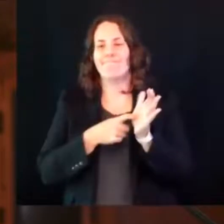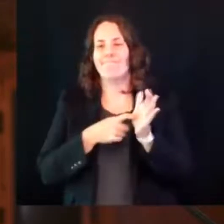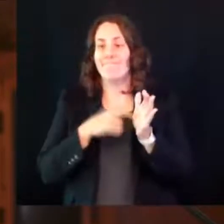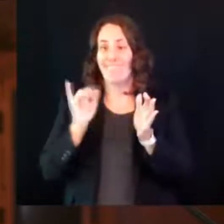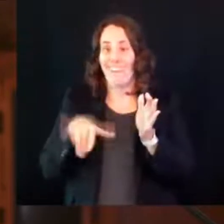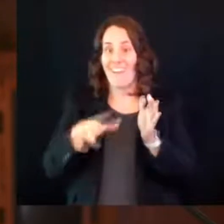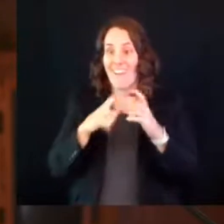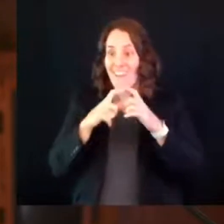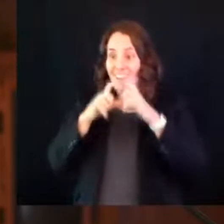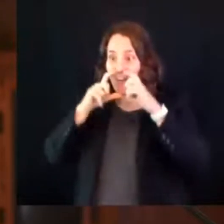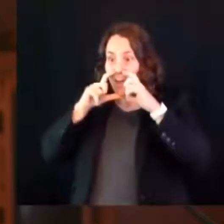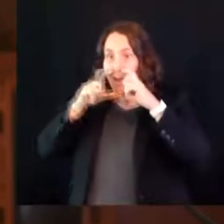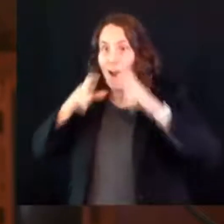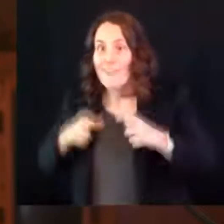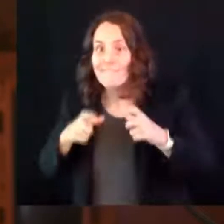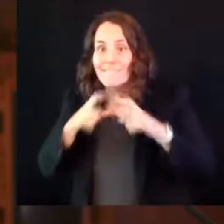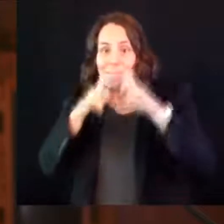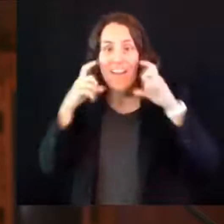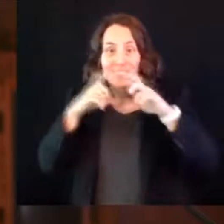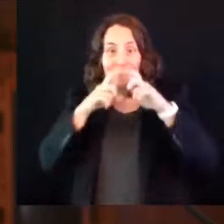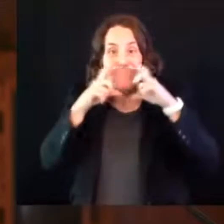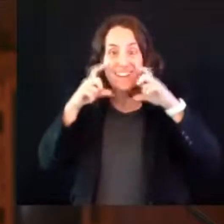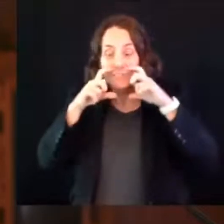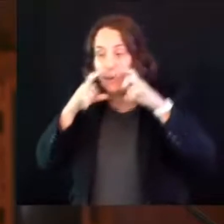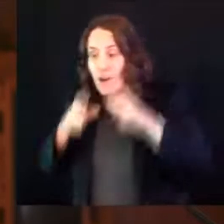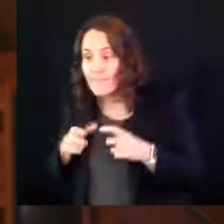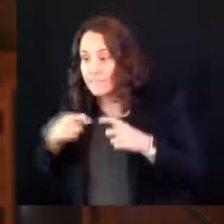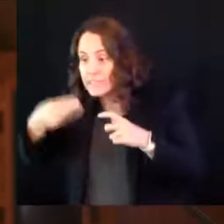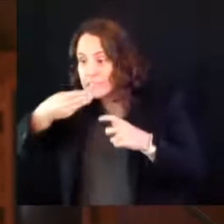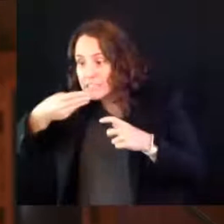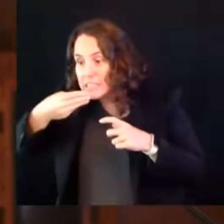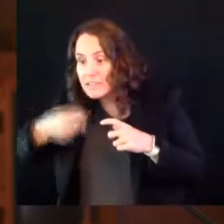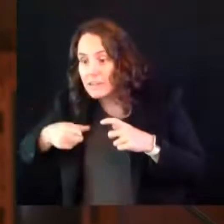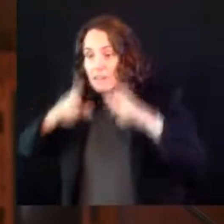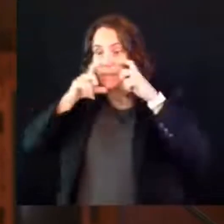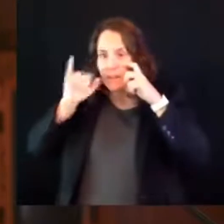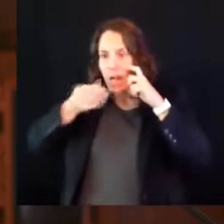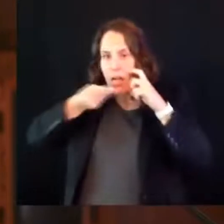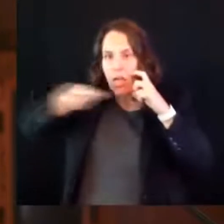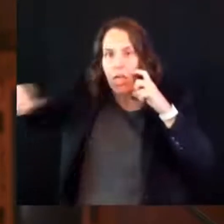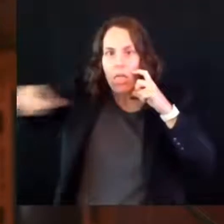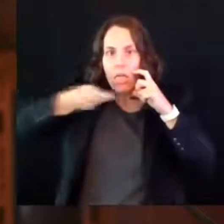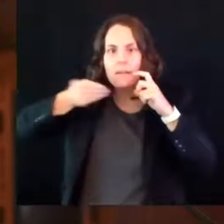do, you increase the risk for the people around you in that